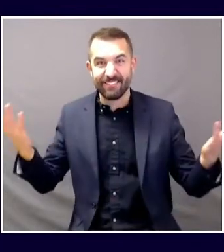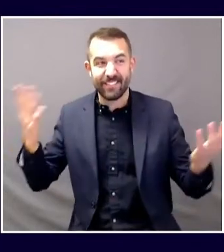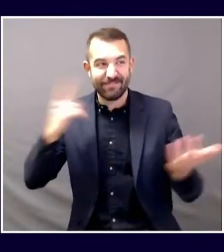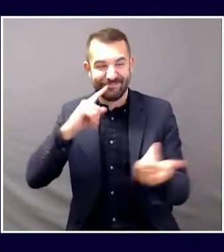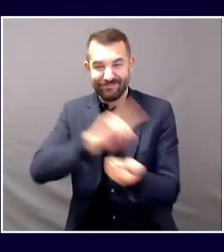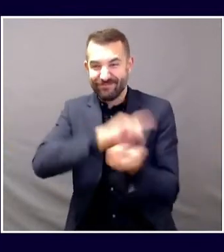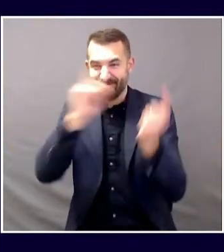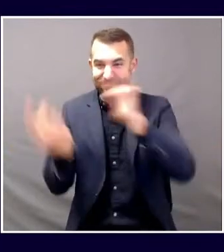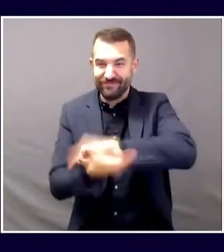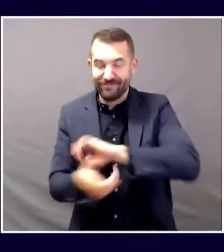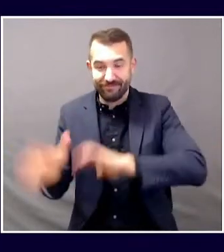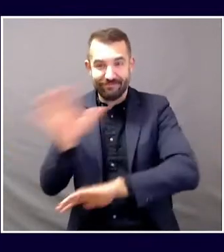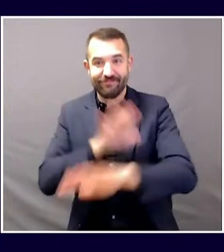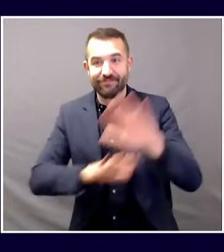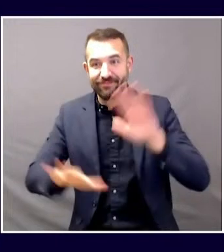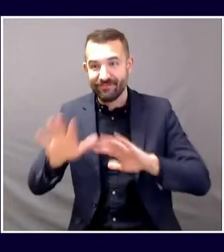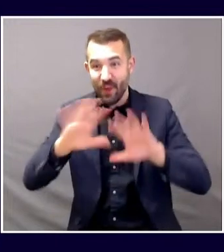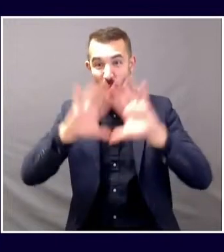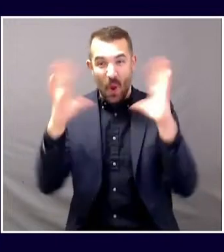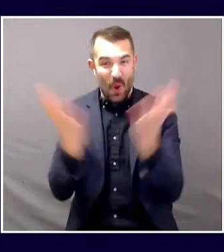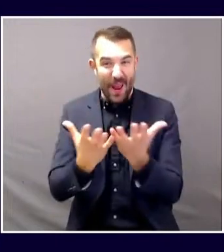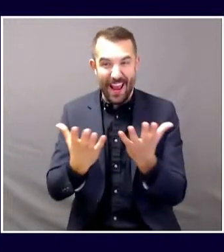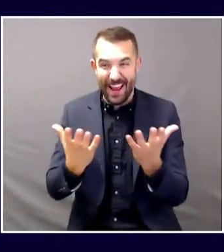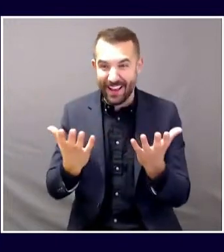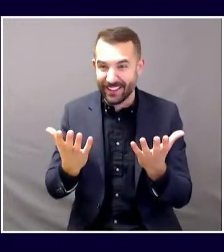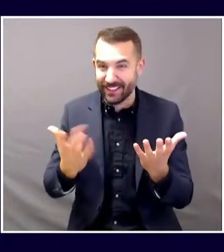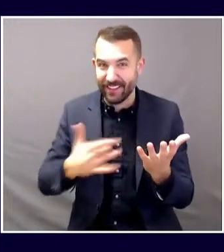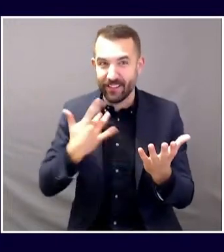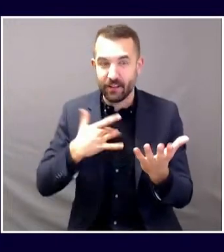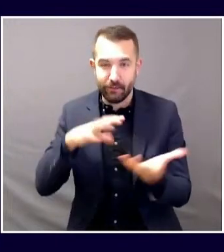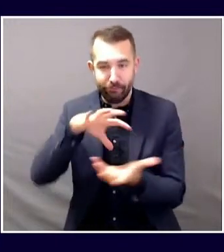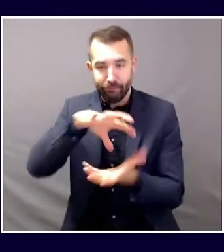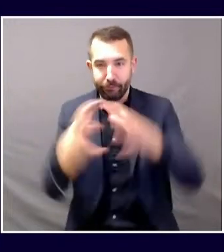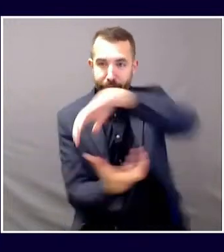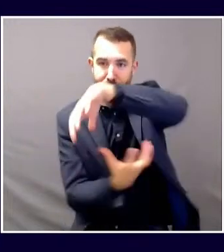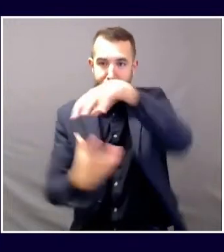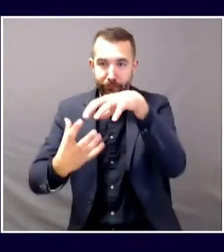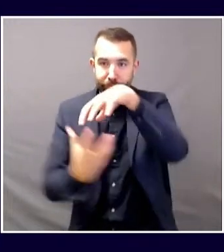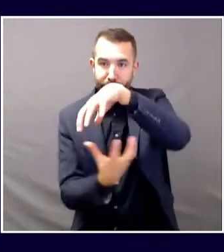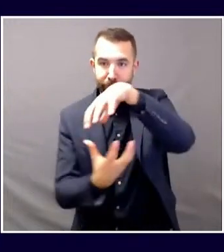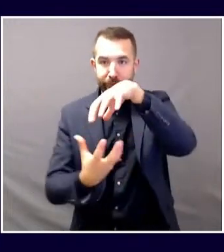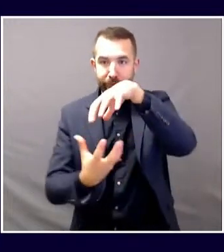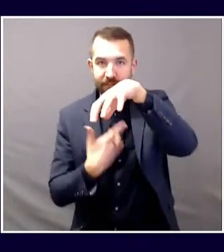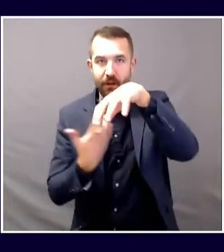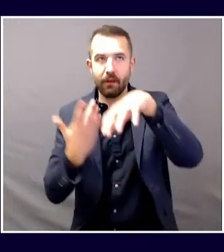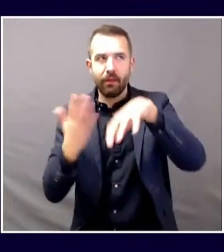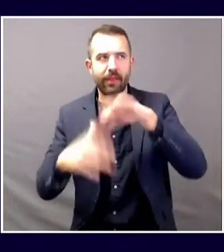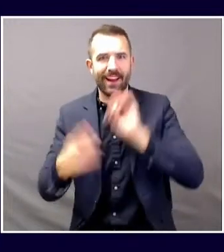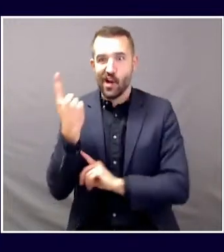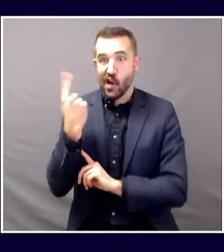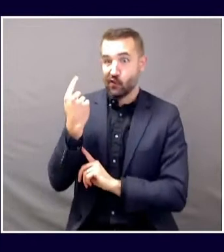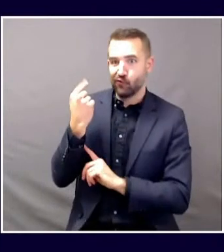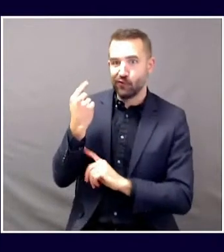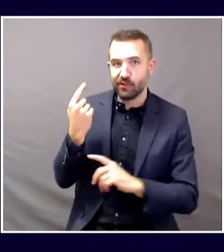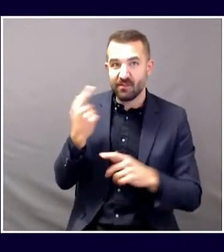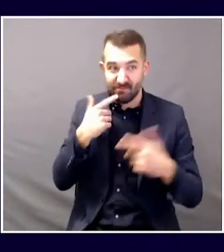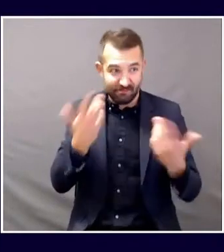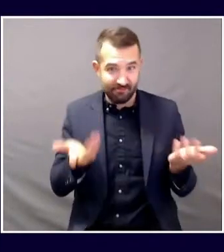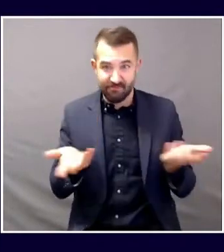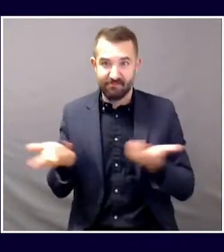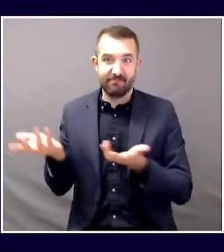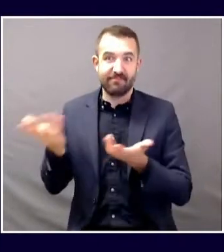about, the world has turned upside down compared to where we were a year ago. We all know that the world's